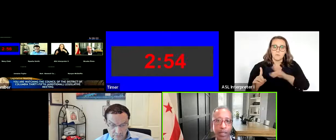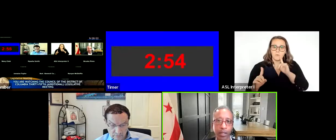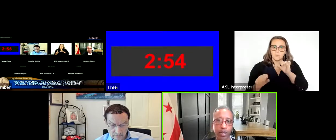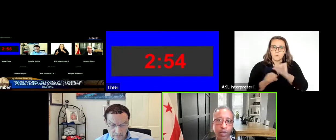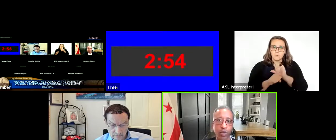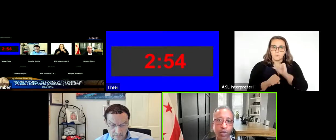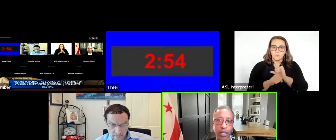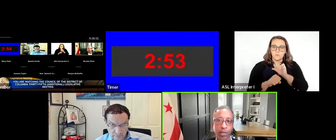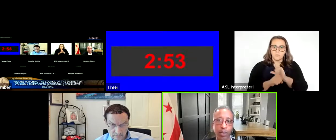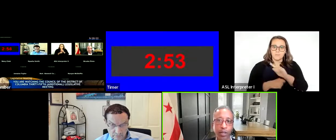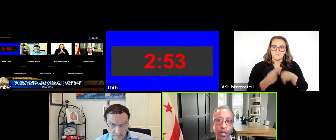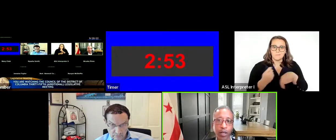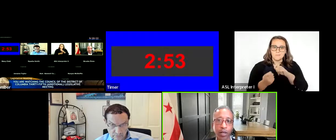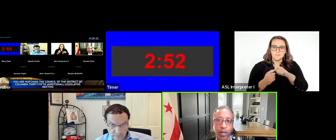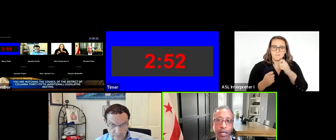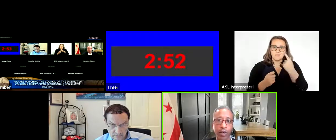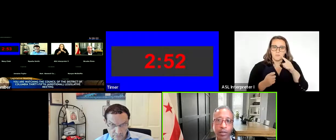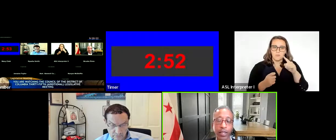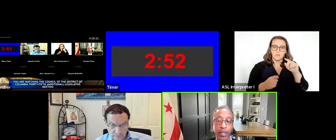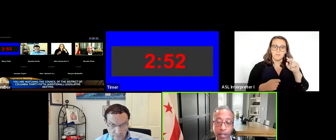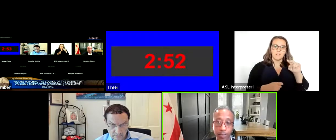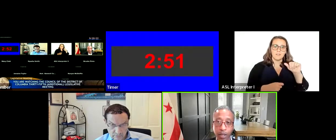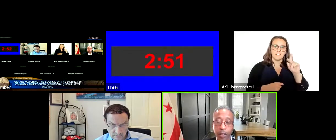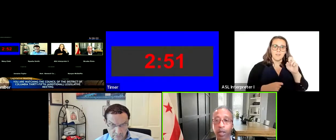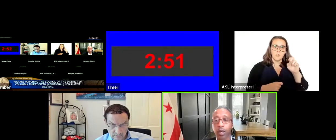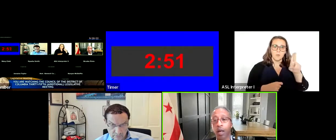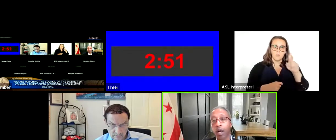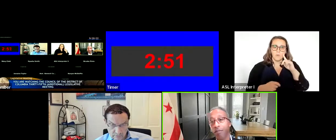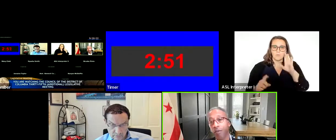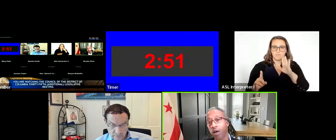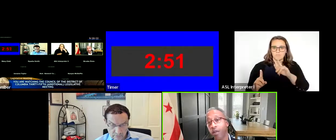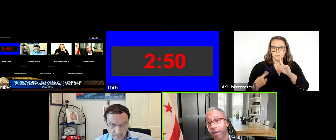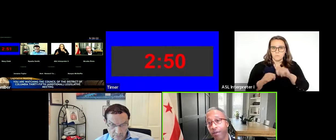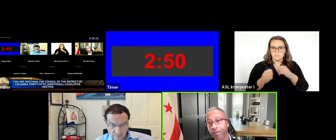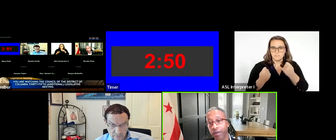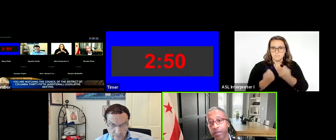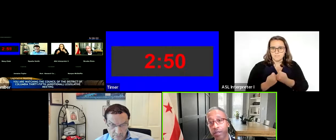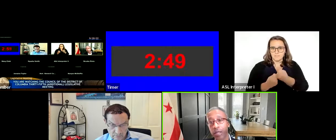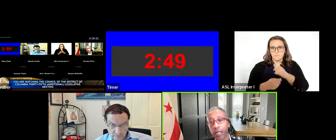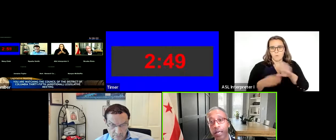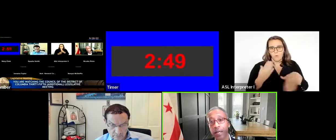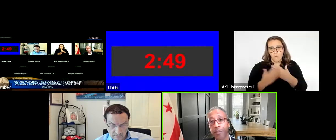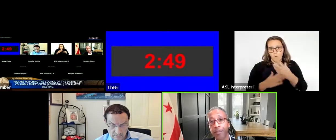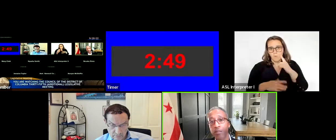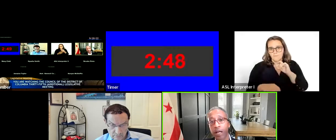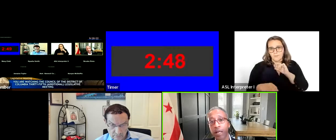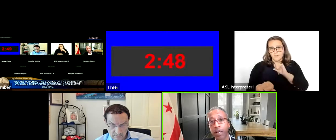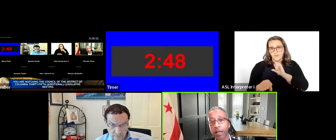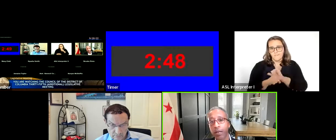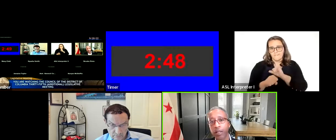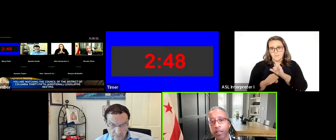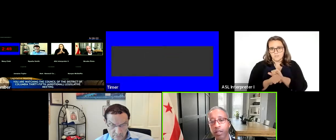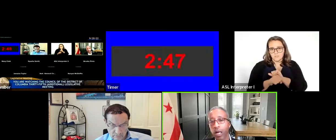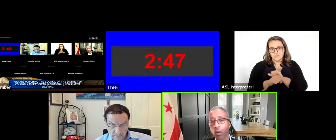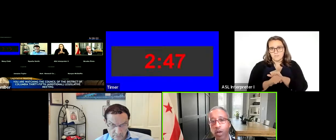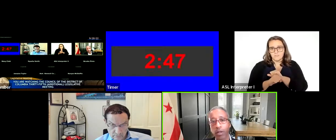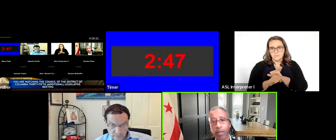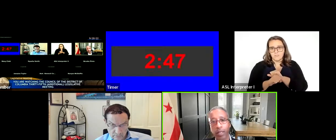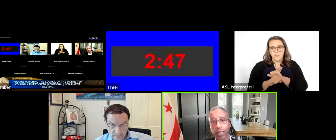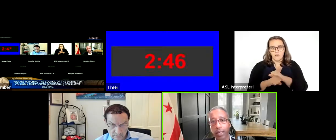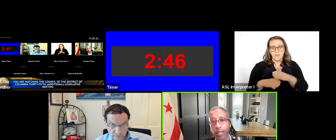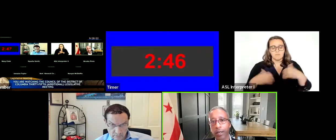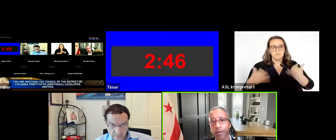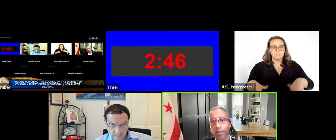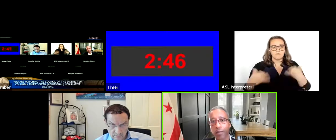and in particular to Councilmember Nadeau and her team for all their efforts. This is hard